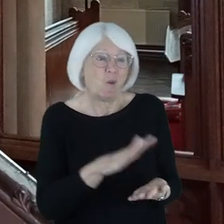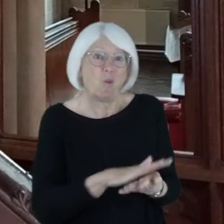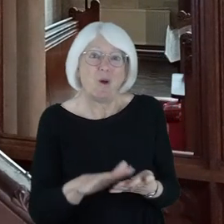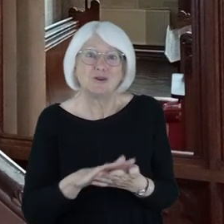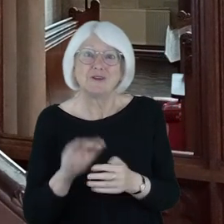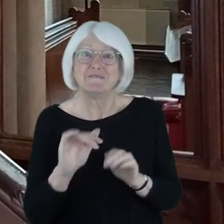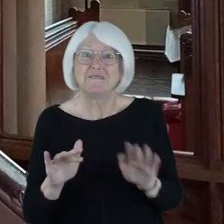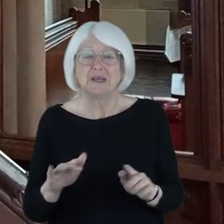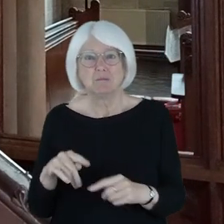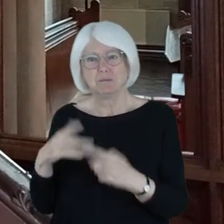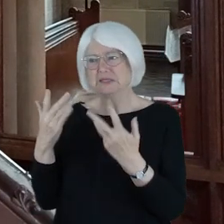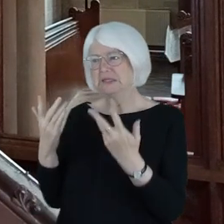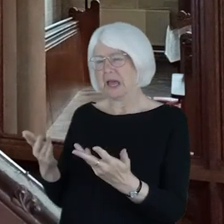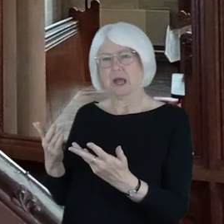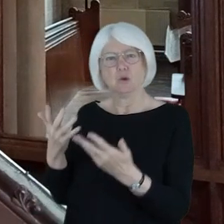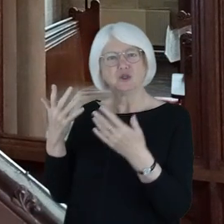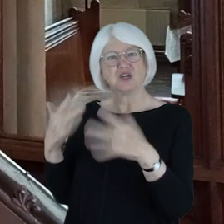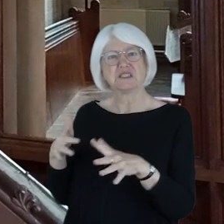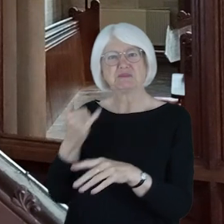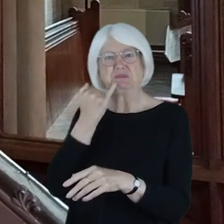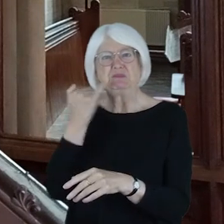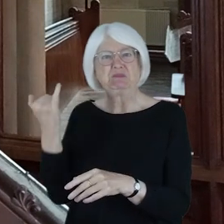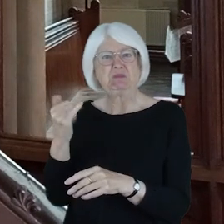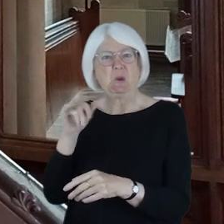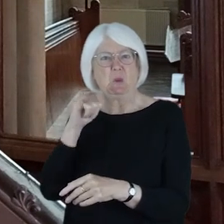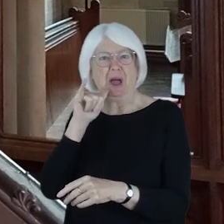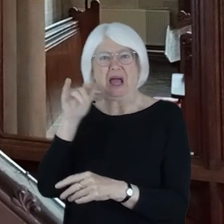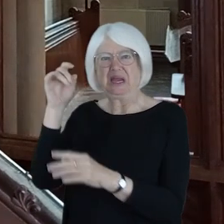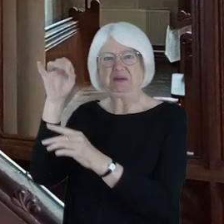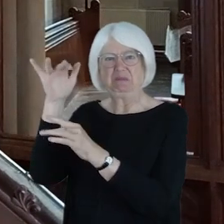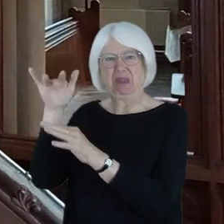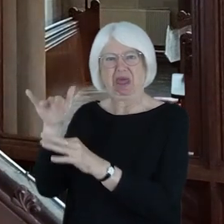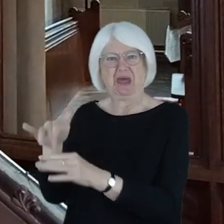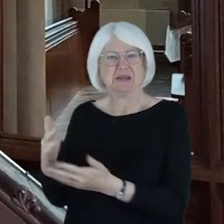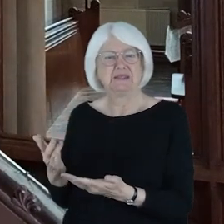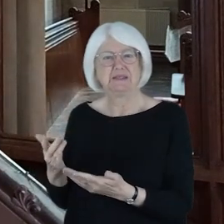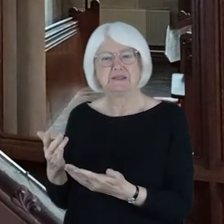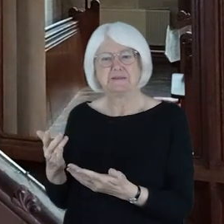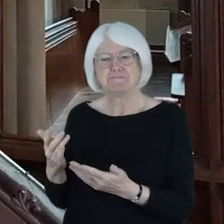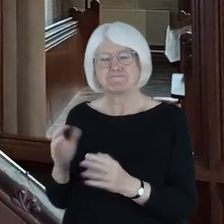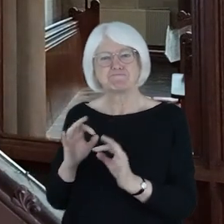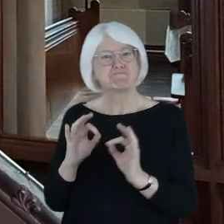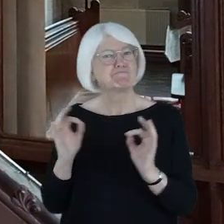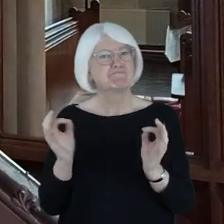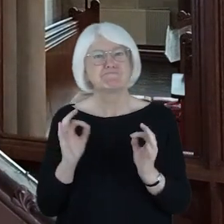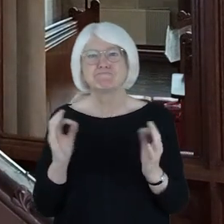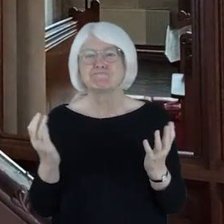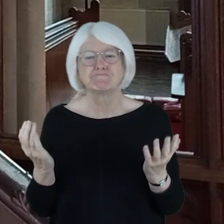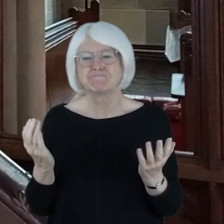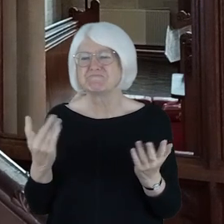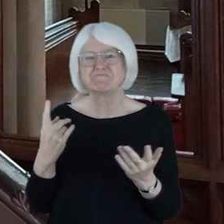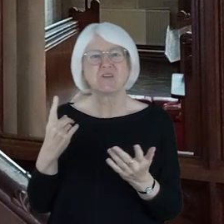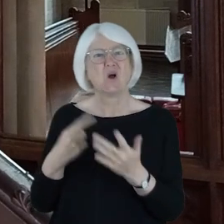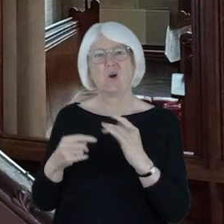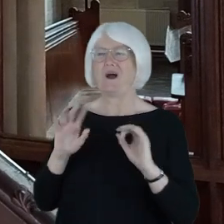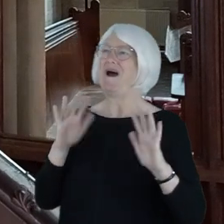sour wine that trickles from a sponge. There is no infamous queue waiting for him here,